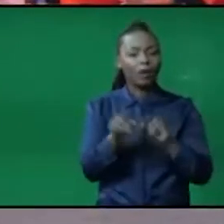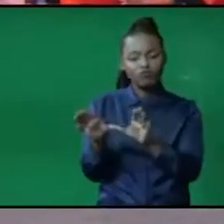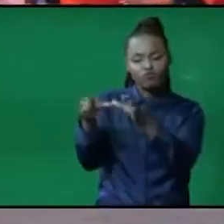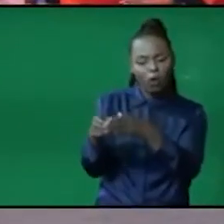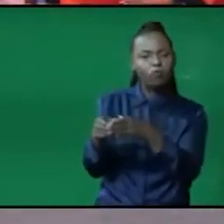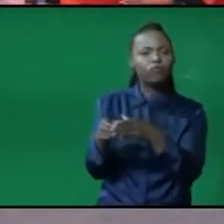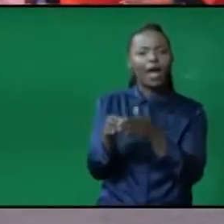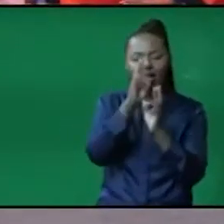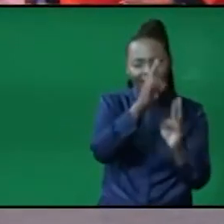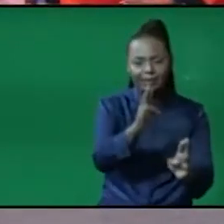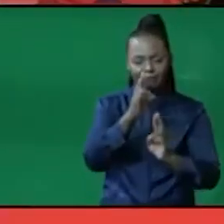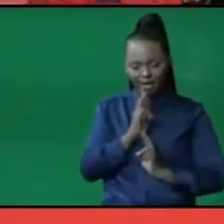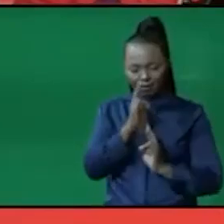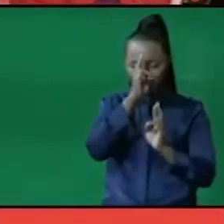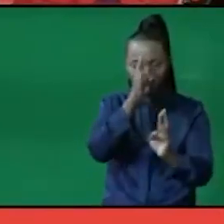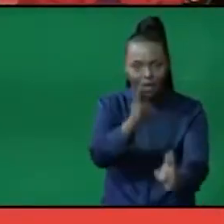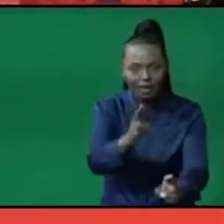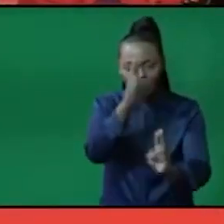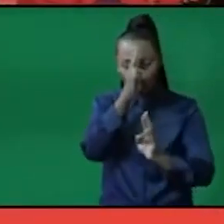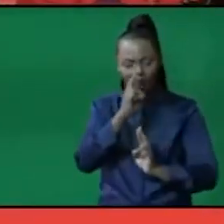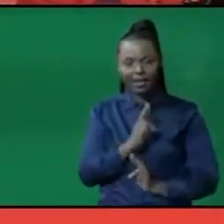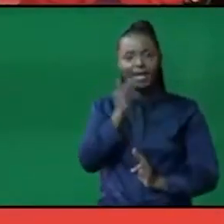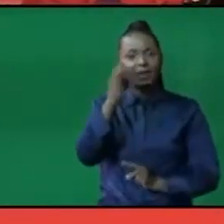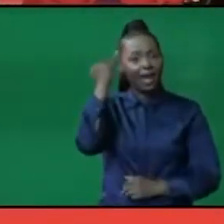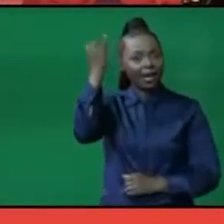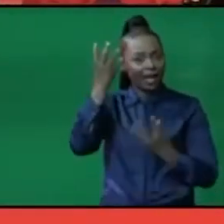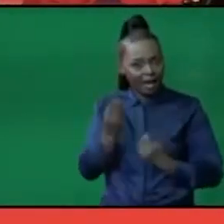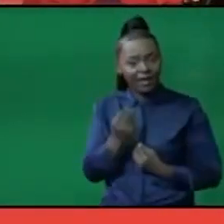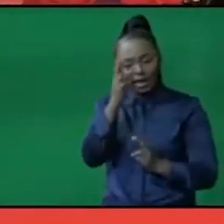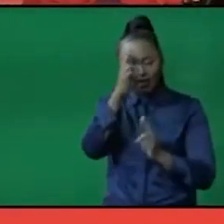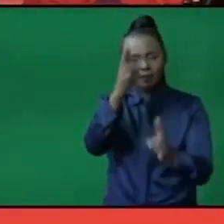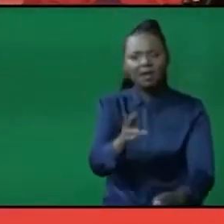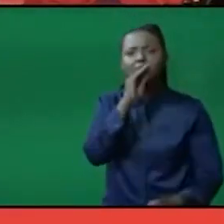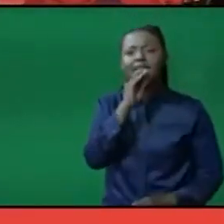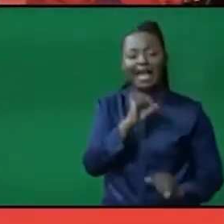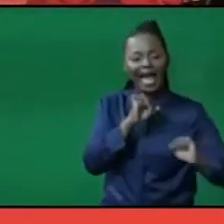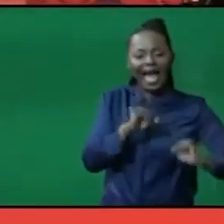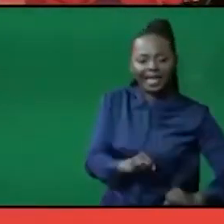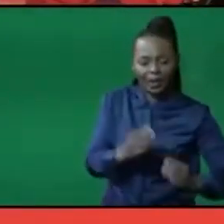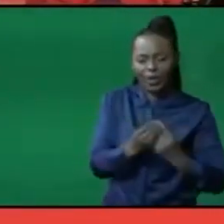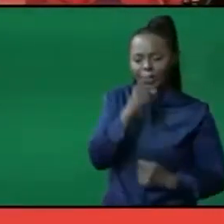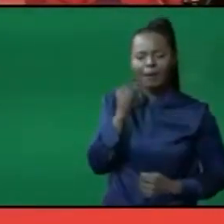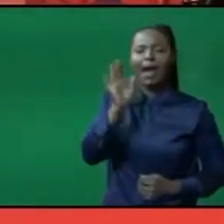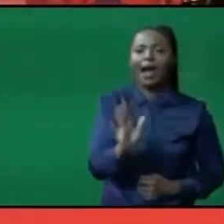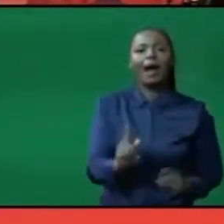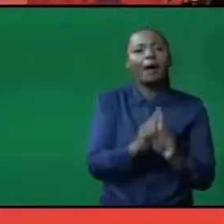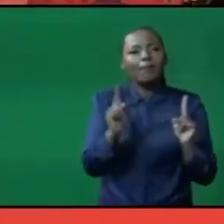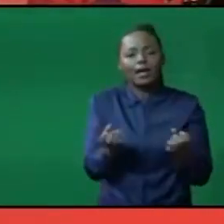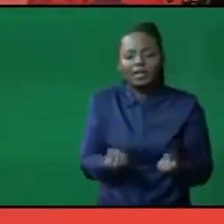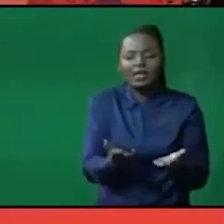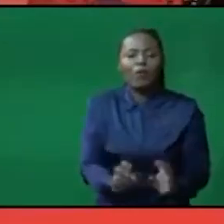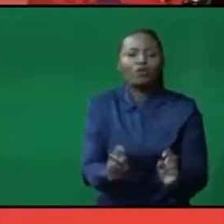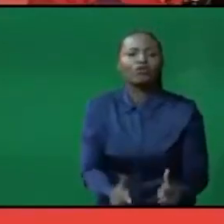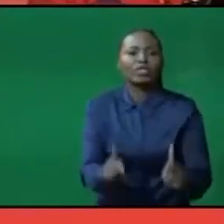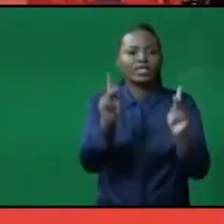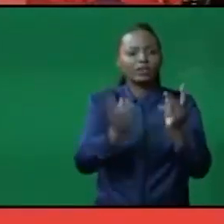each other means you have to respect each other's views. You don't have to agree with the name, but give them an opportunity to